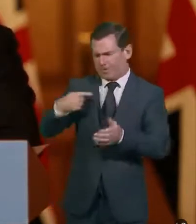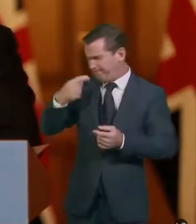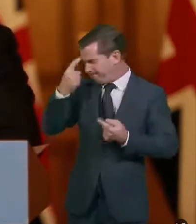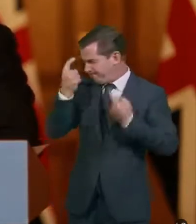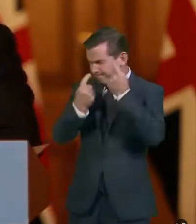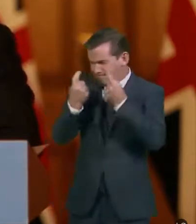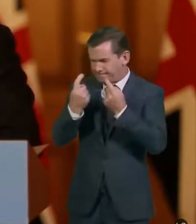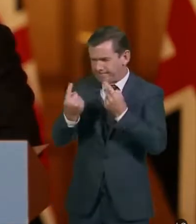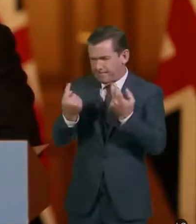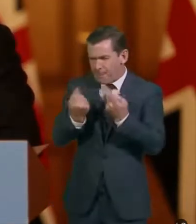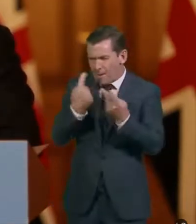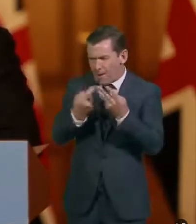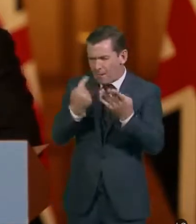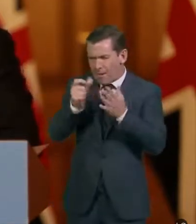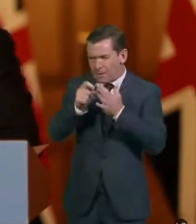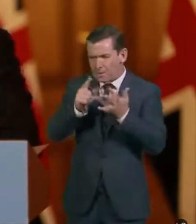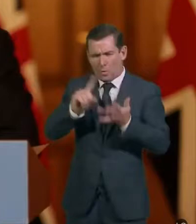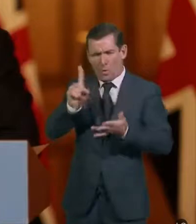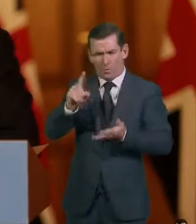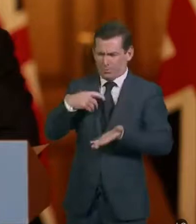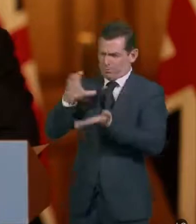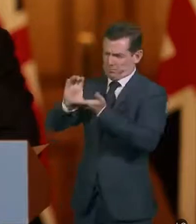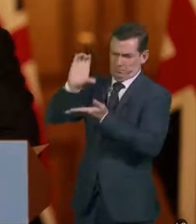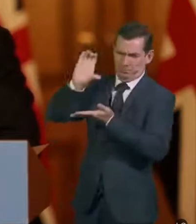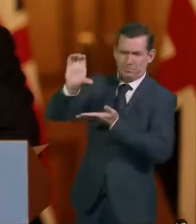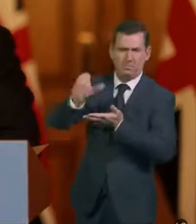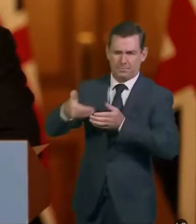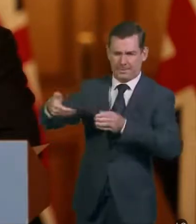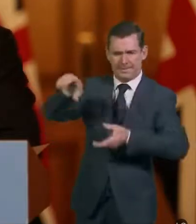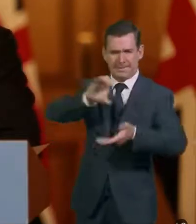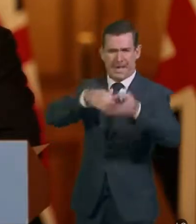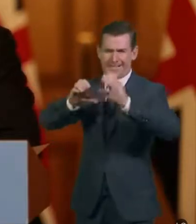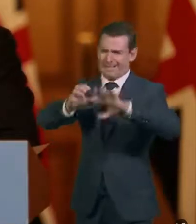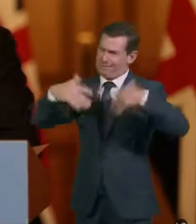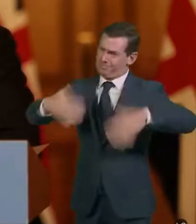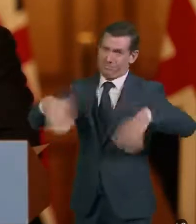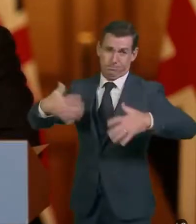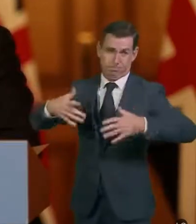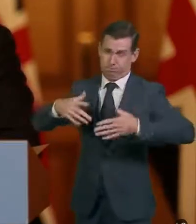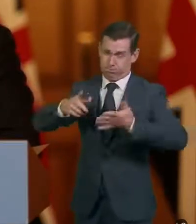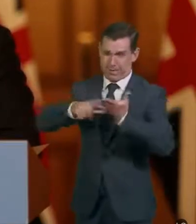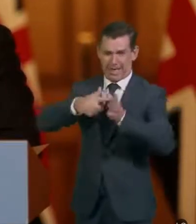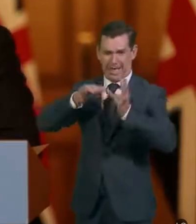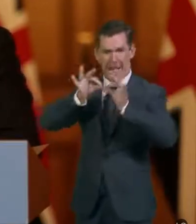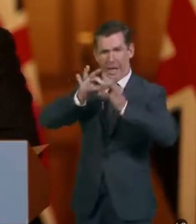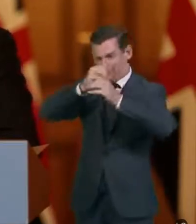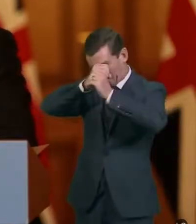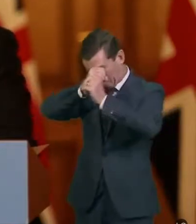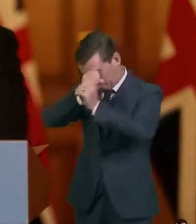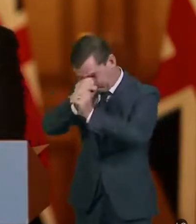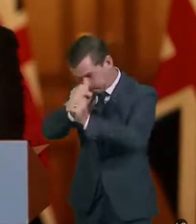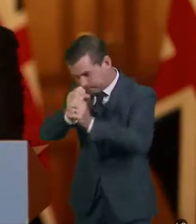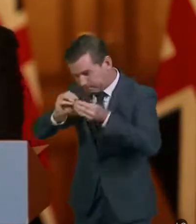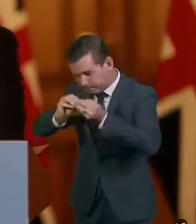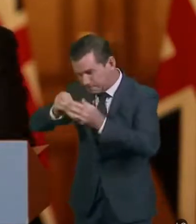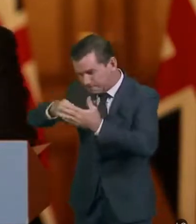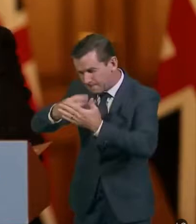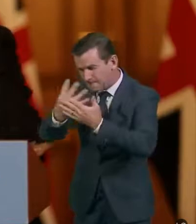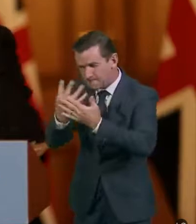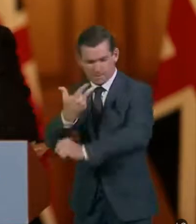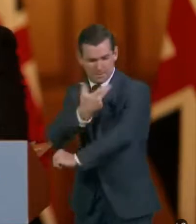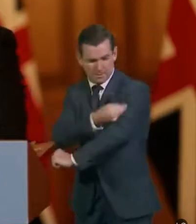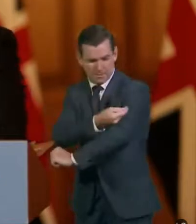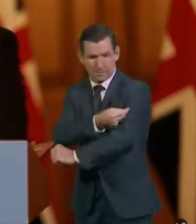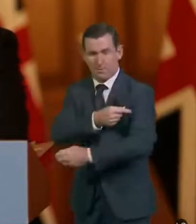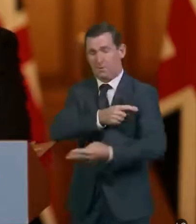brilliant scientists leading the global effort to find a safe and effective vaccine. We've also secured early access to over